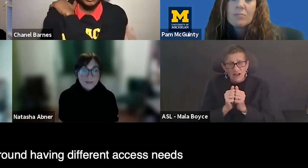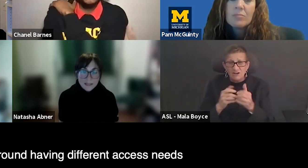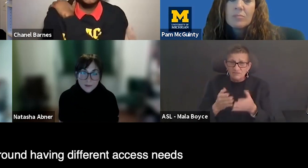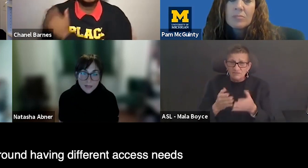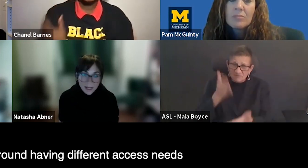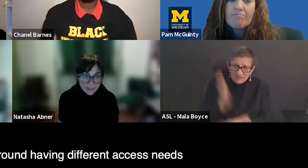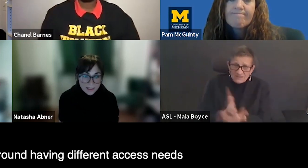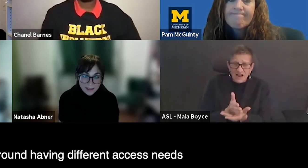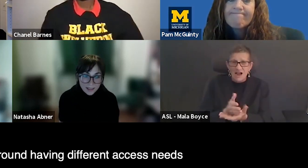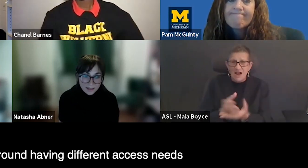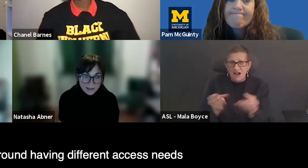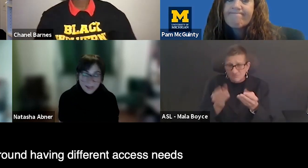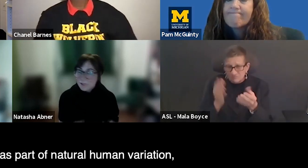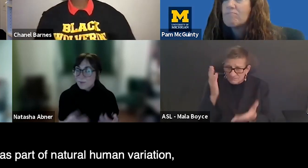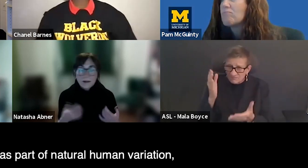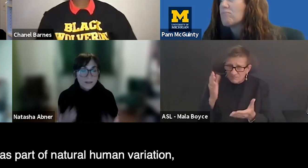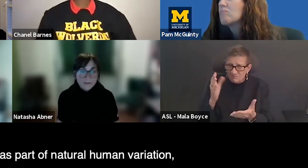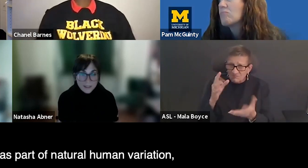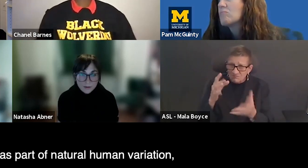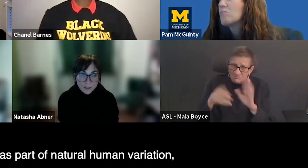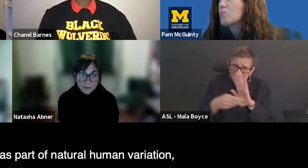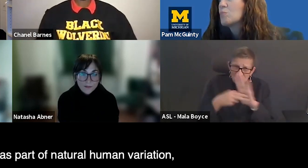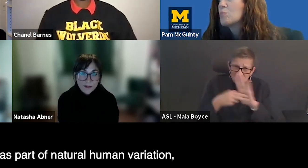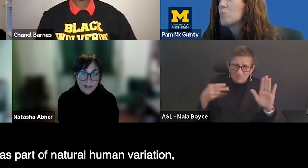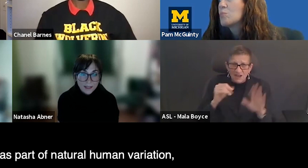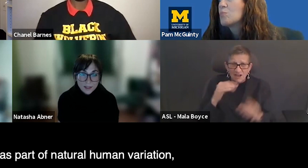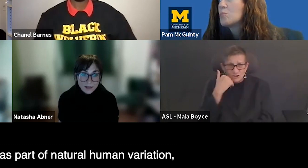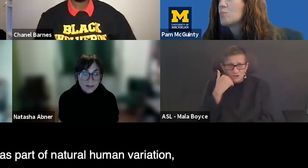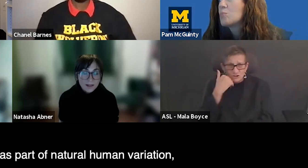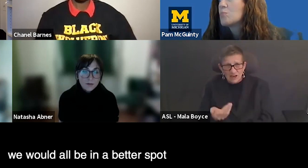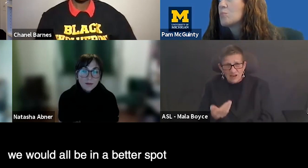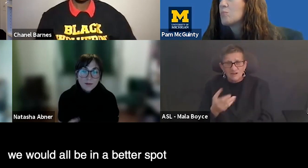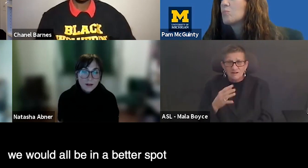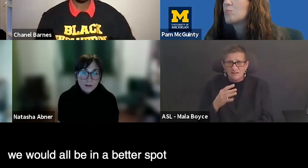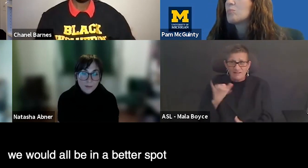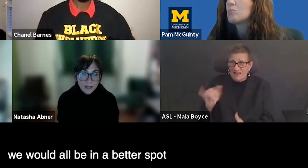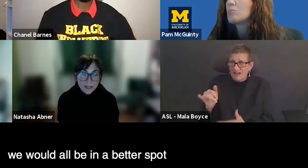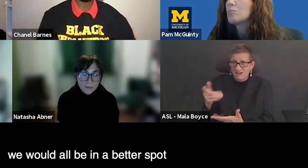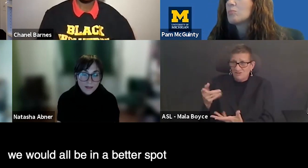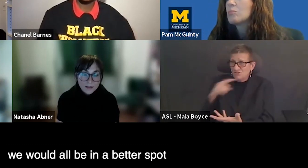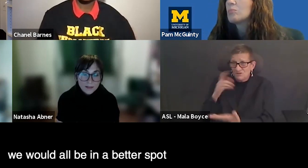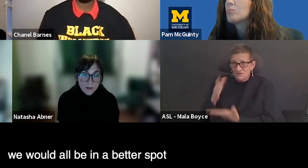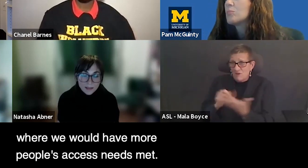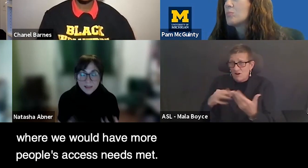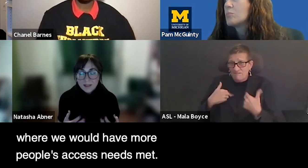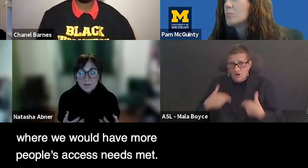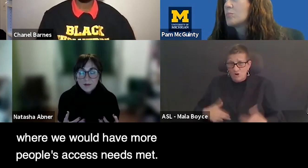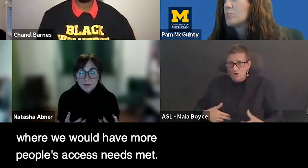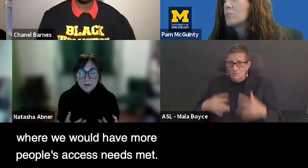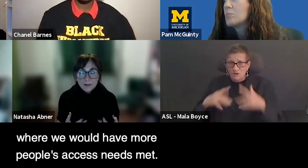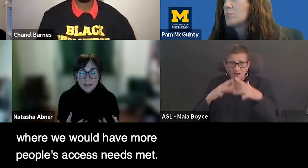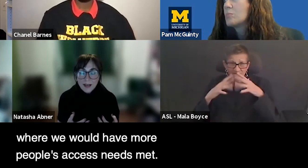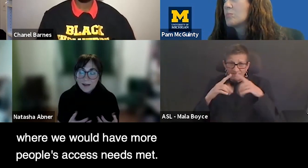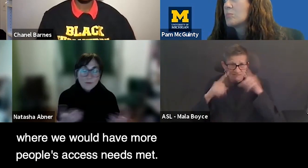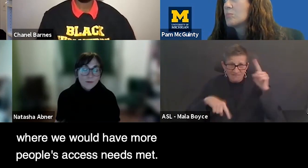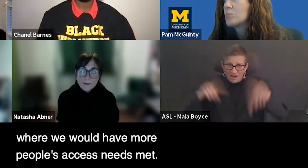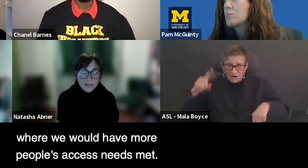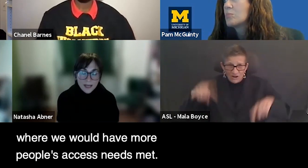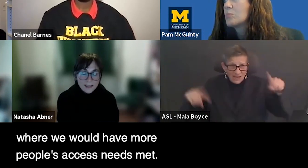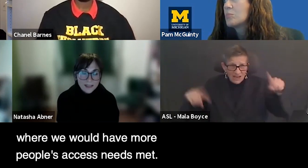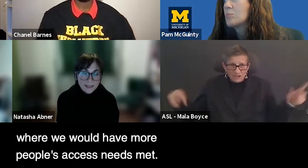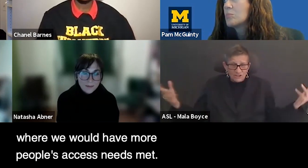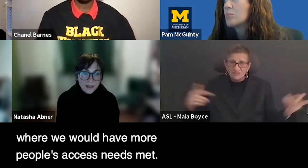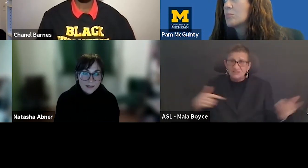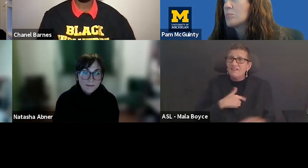around having different access needs as part of natural human variation, we would all be in a better spot where we would have more